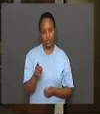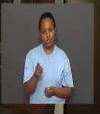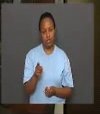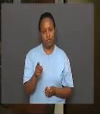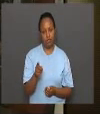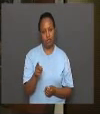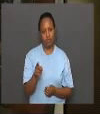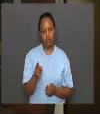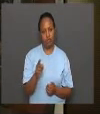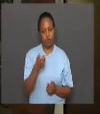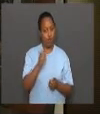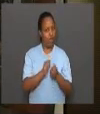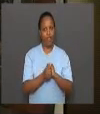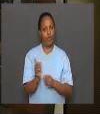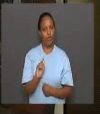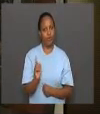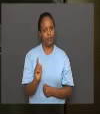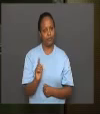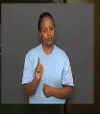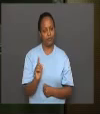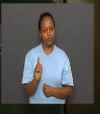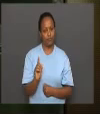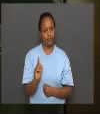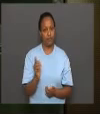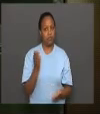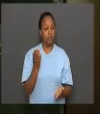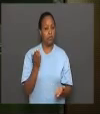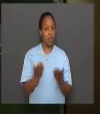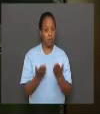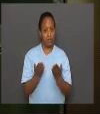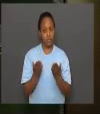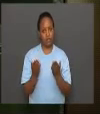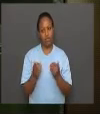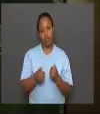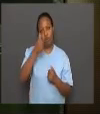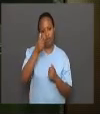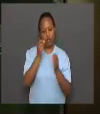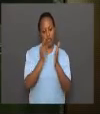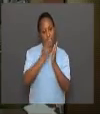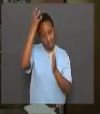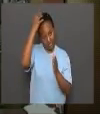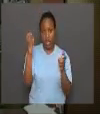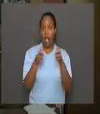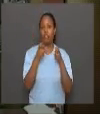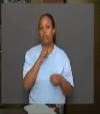challenged except where they are in conflict with constitutional rules.